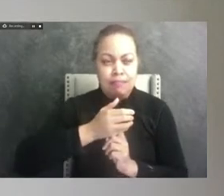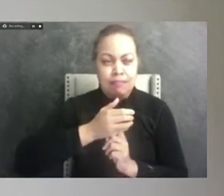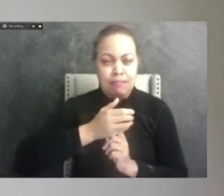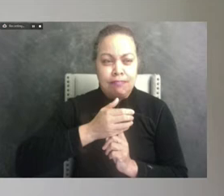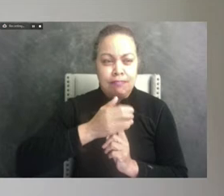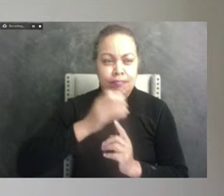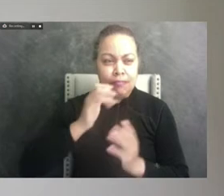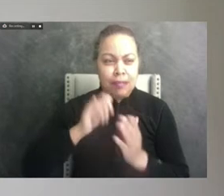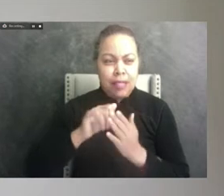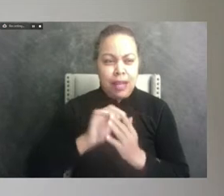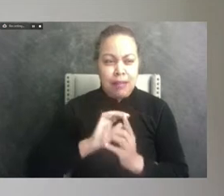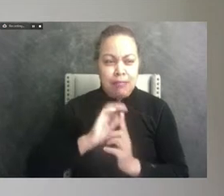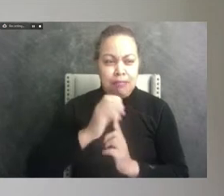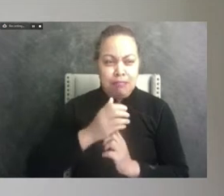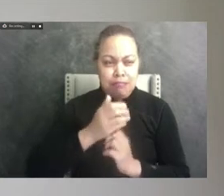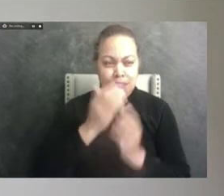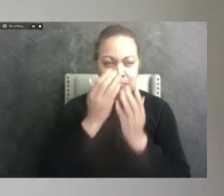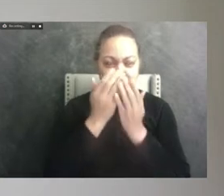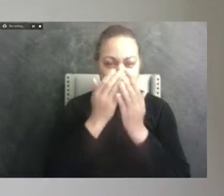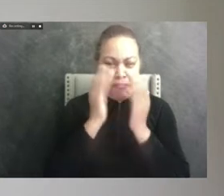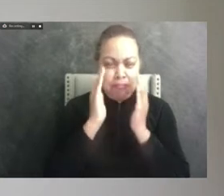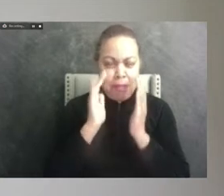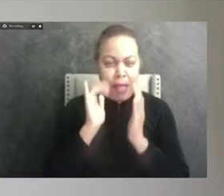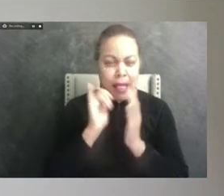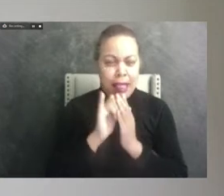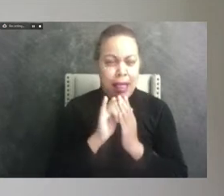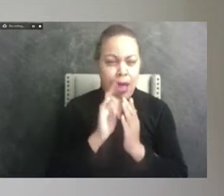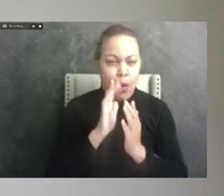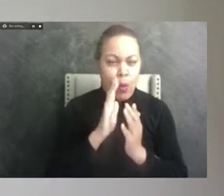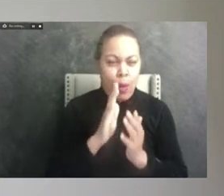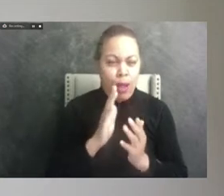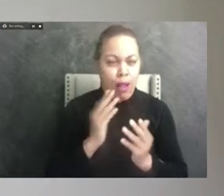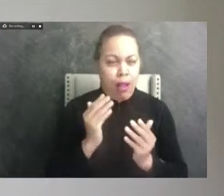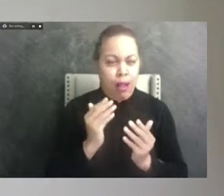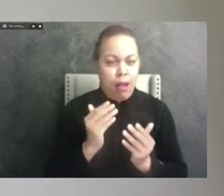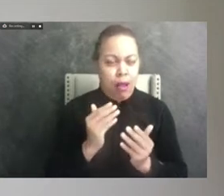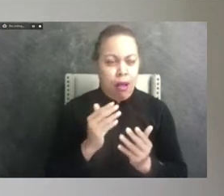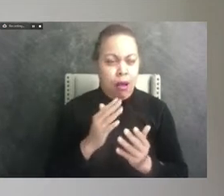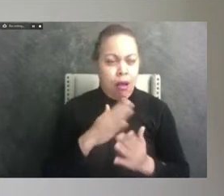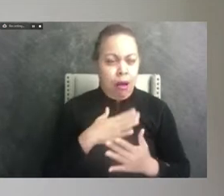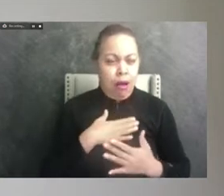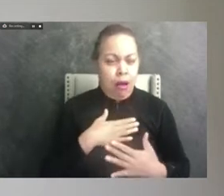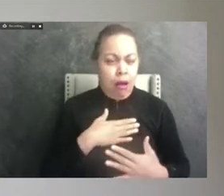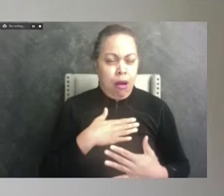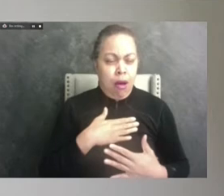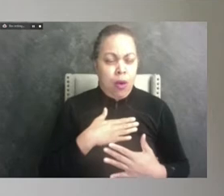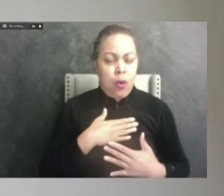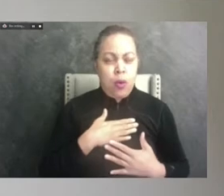The mask that sighs like a woman,